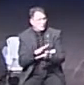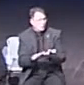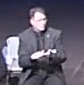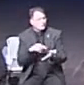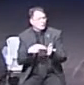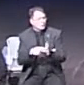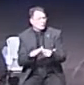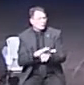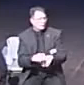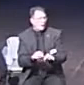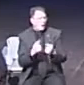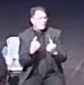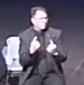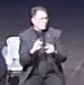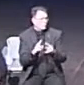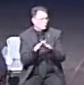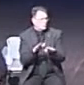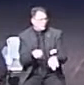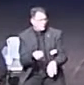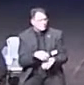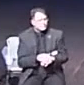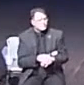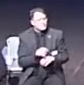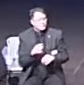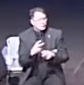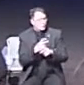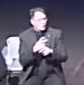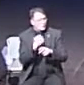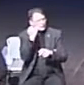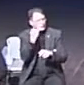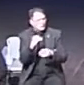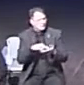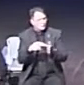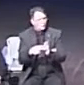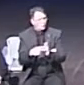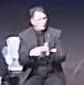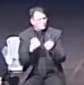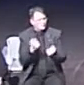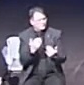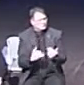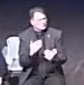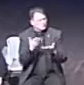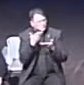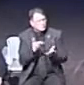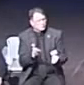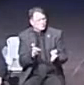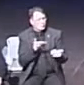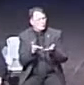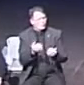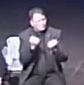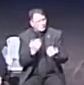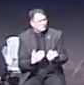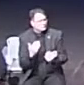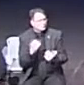use technologies. By that, exploring the idea that technology enhances performance, enhances communication,